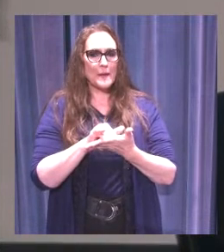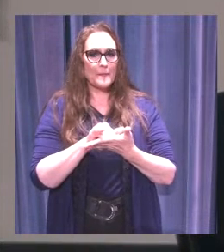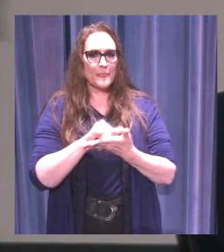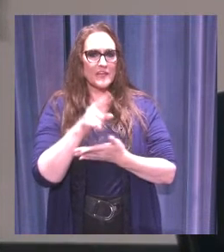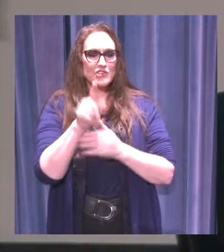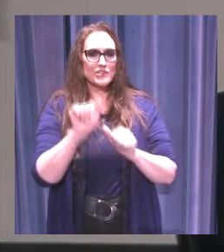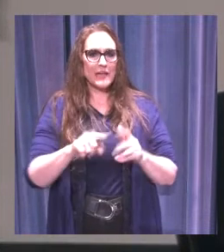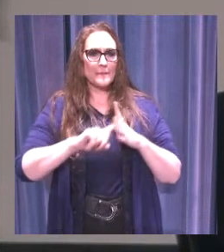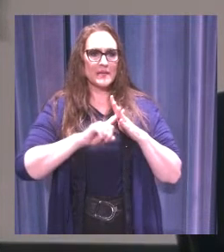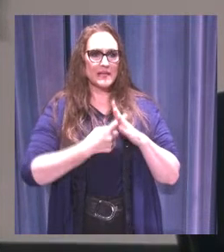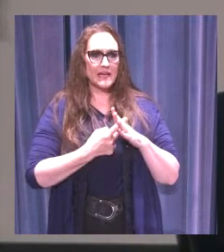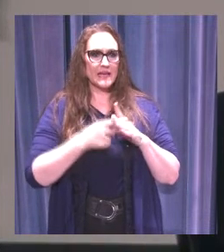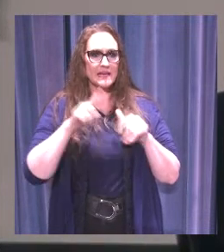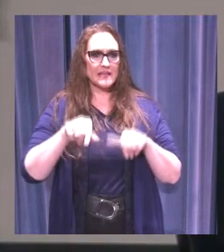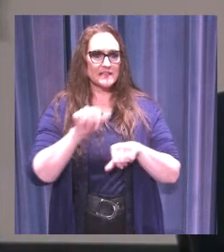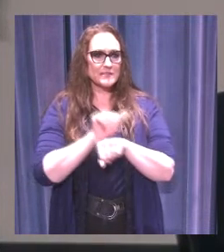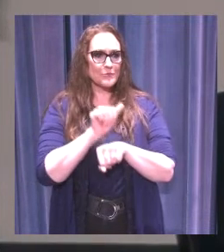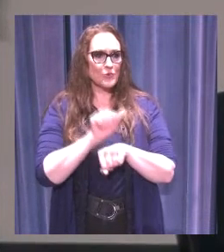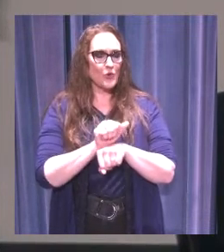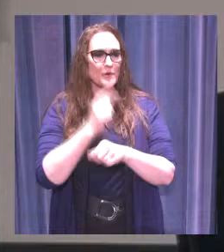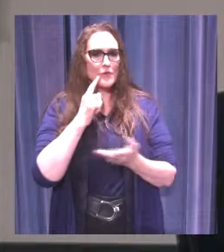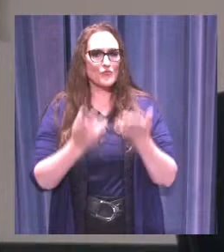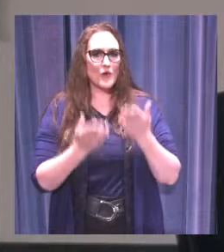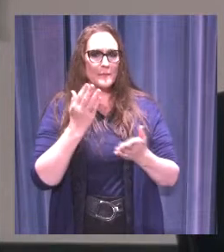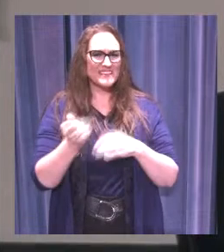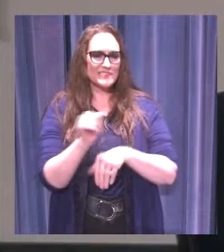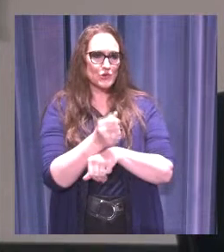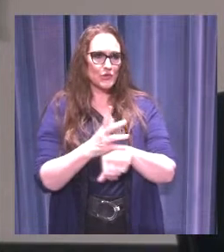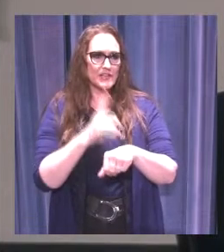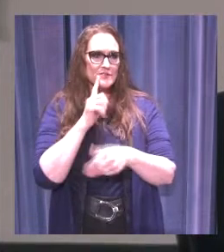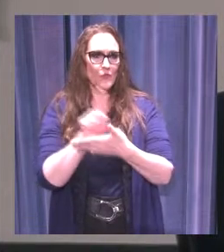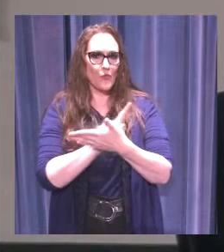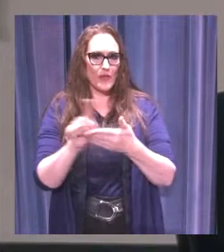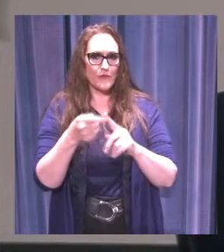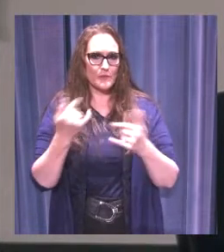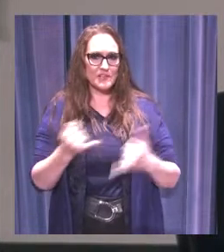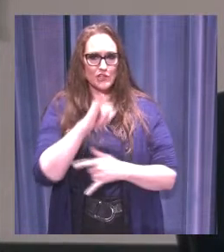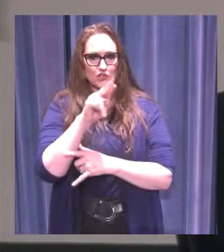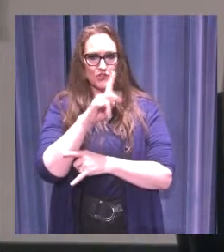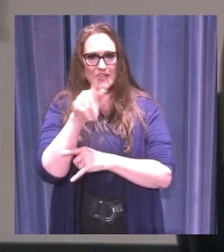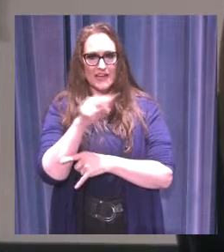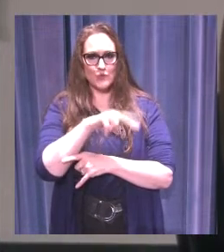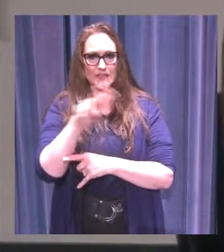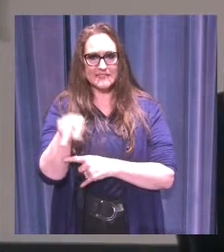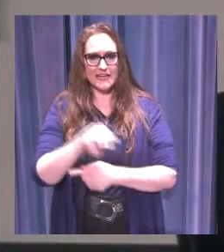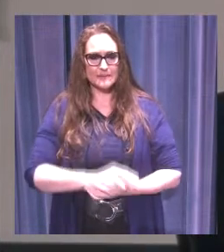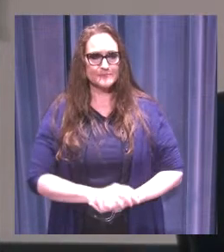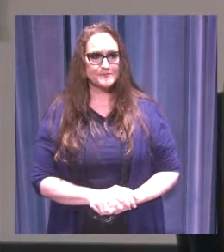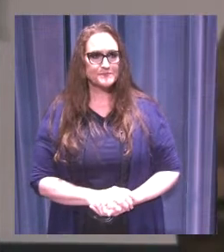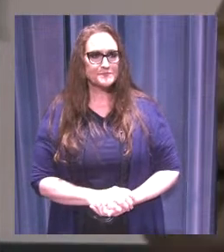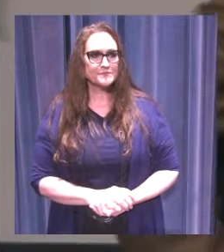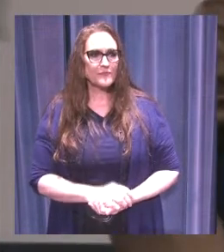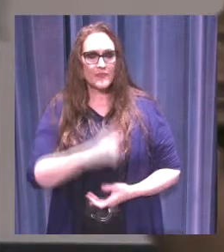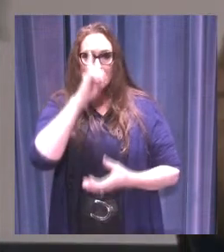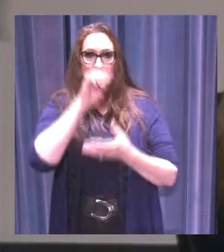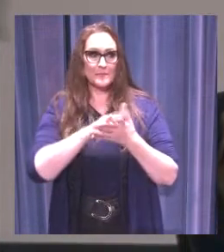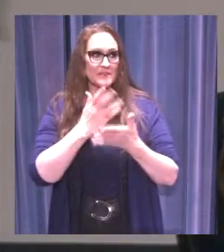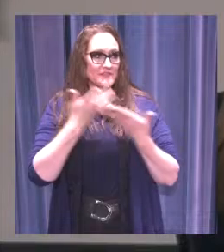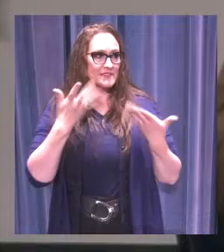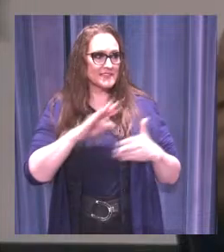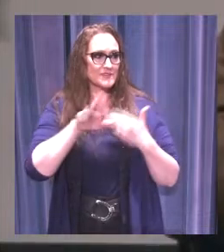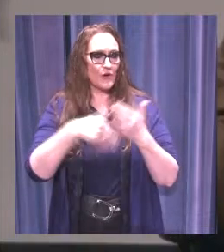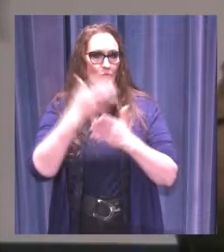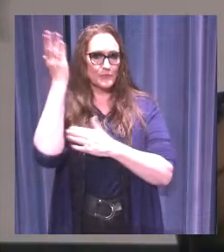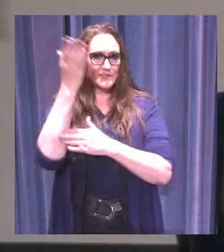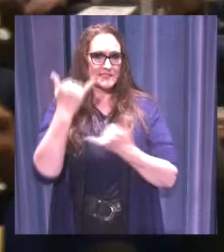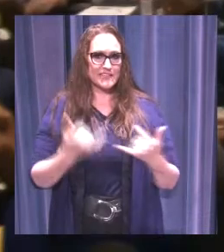she can begin this employment probably as early as a week from today on July 22nd. And I believe that's the extent of my